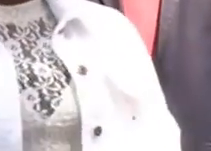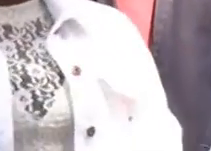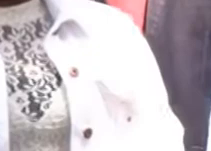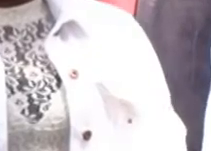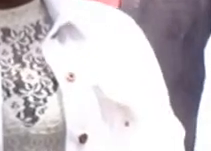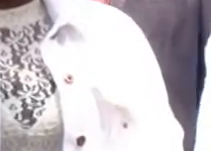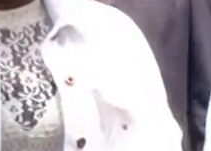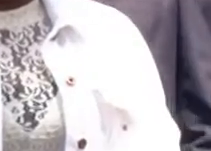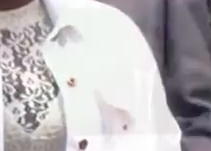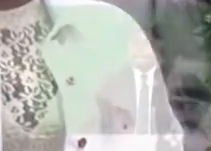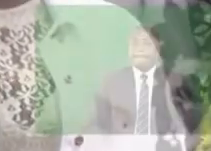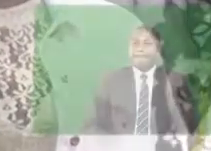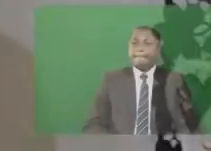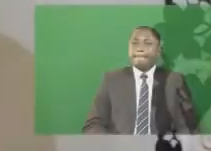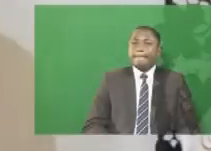Calvary.